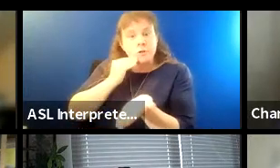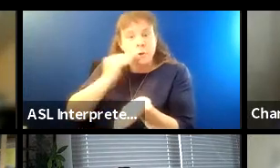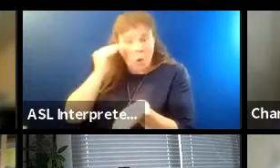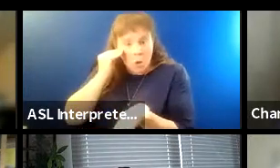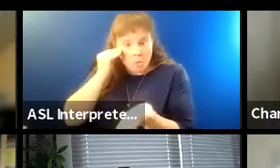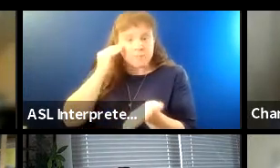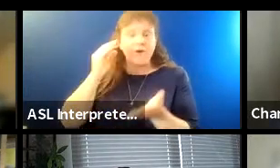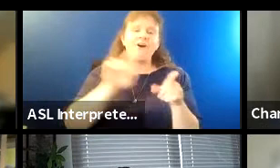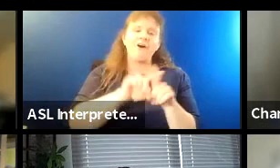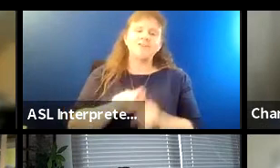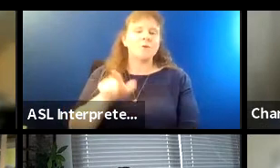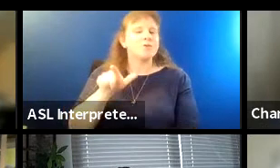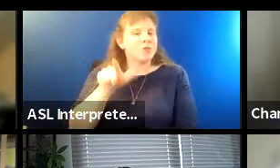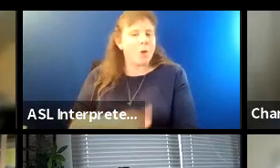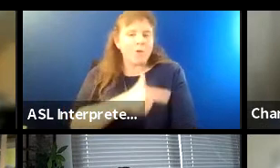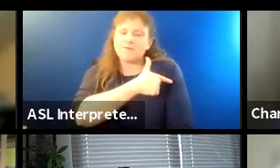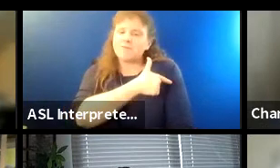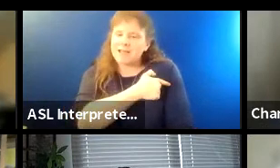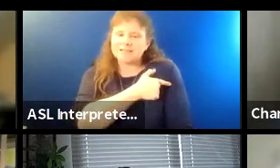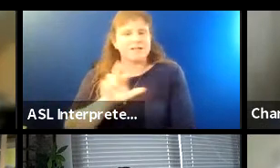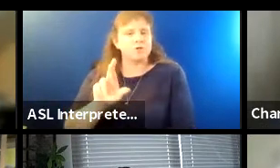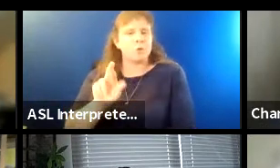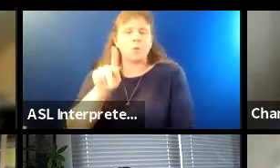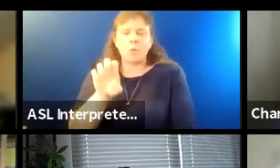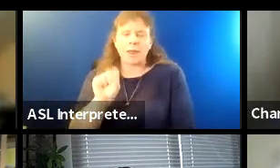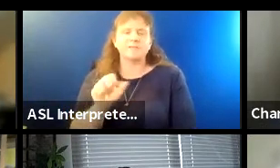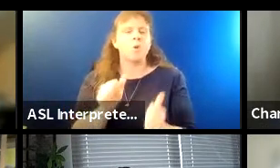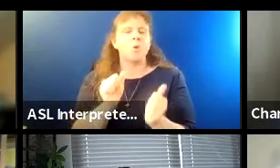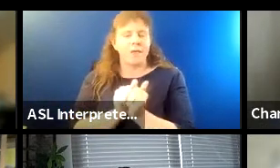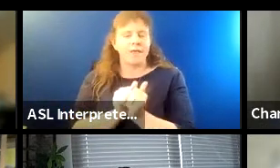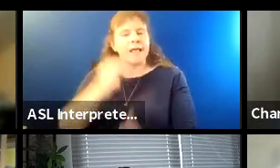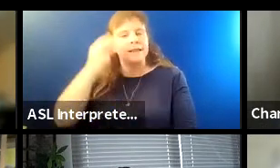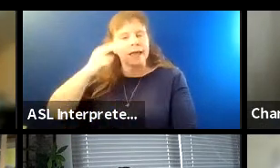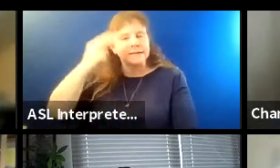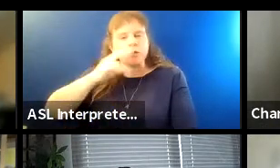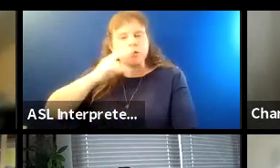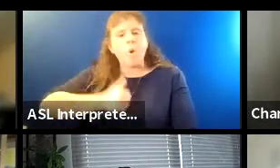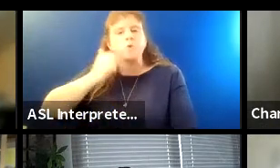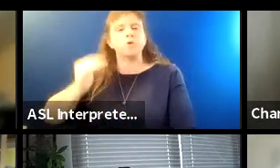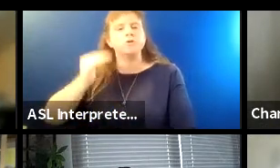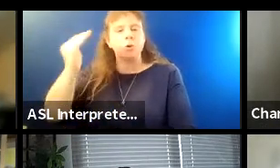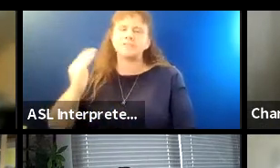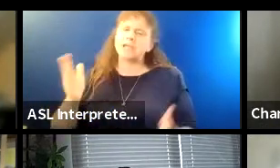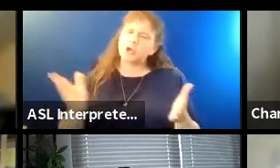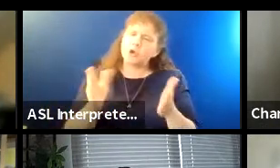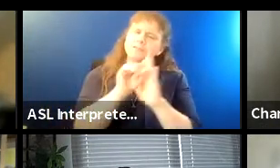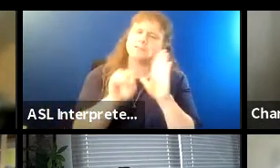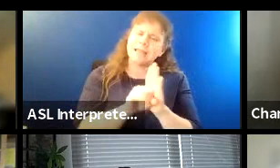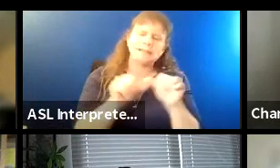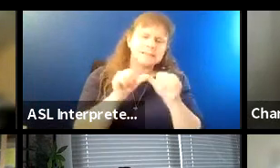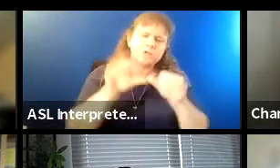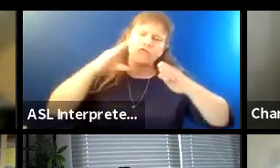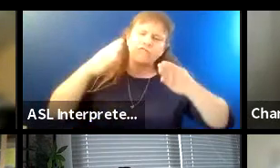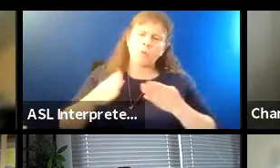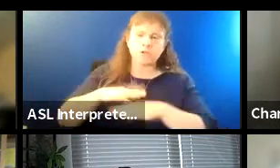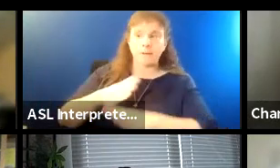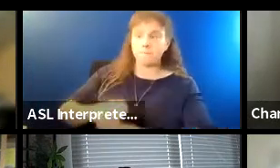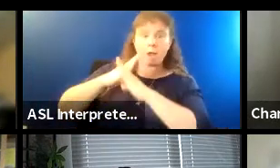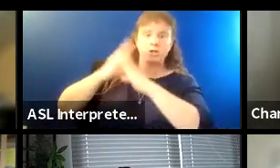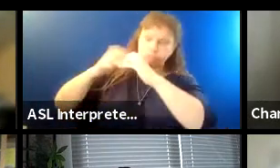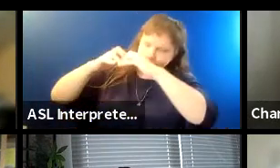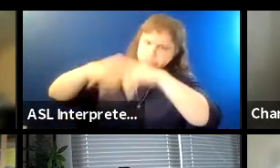vaccination rates among Latino older adults. And so we really encourage the state to continue to break down those barriers for older adults to get the